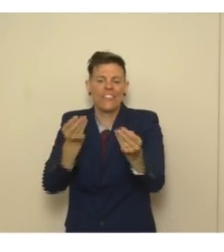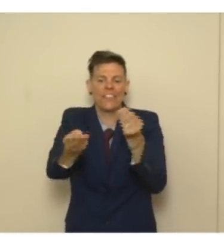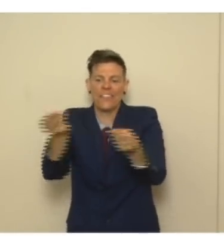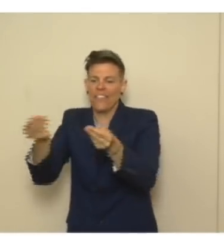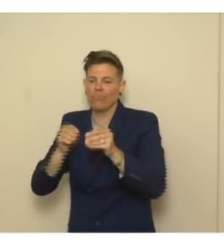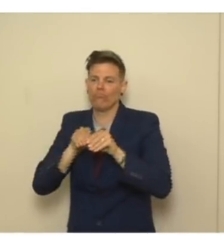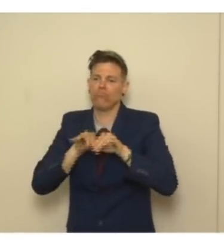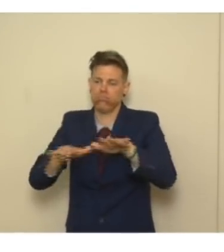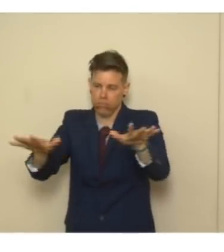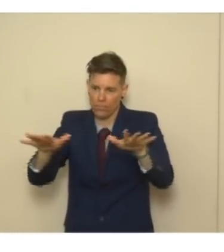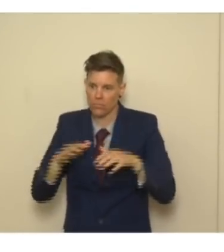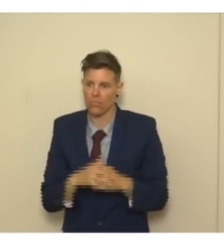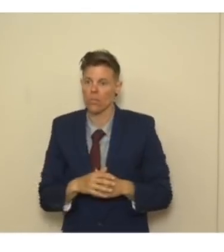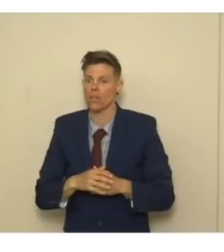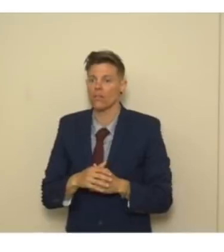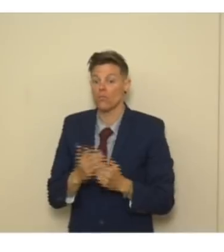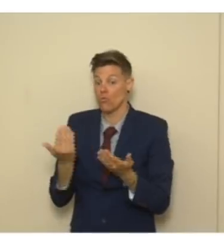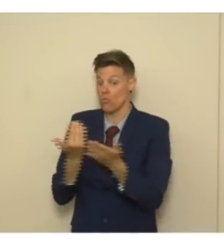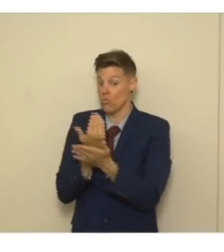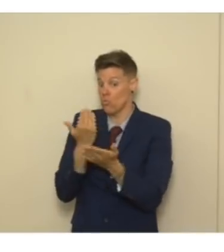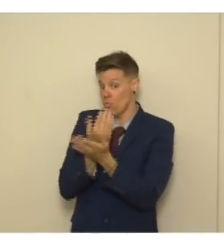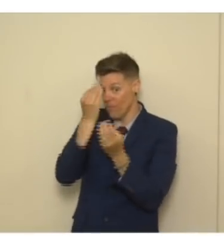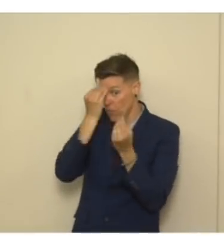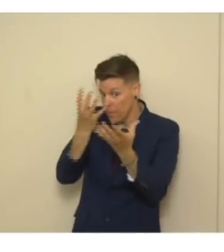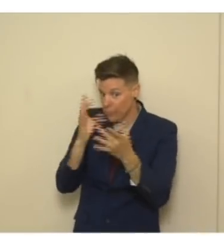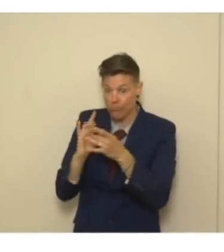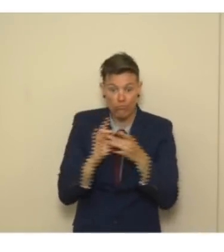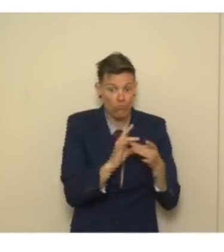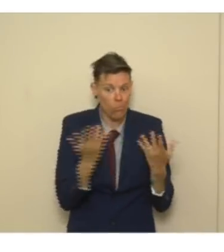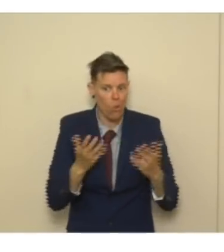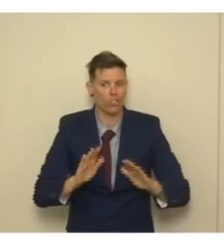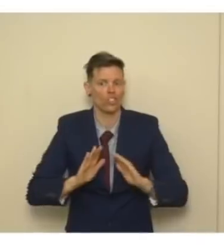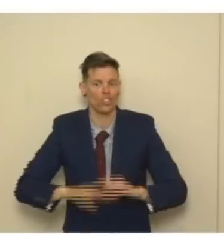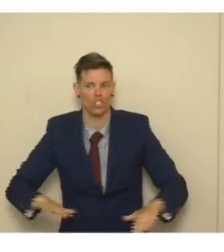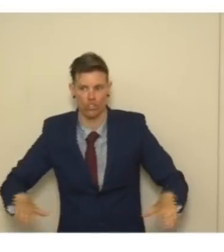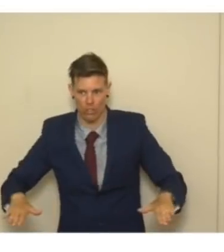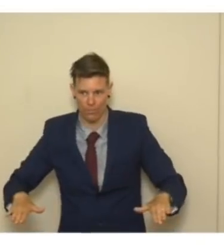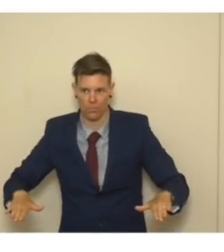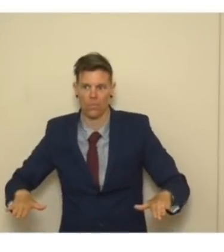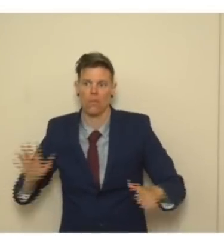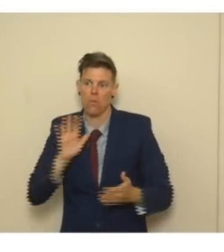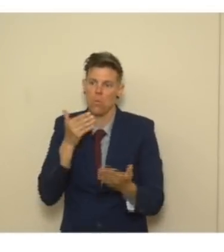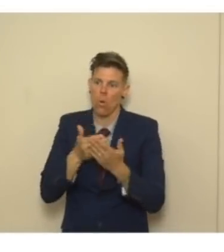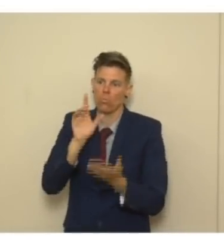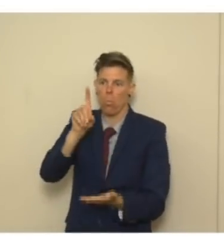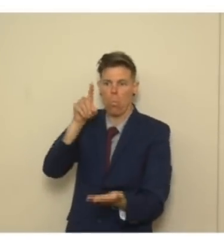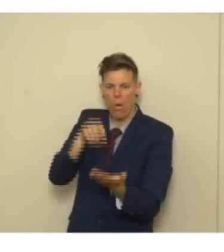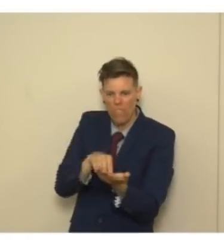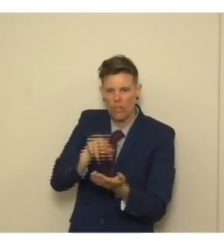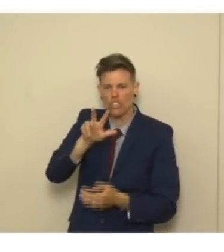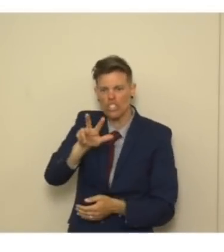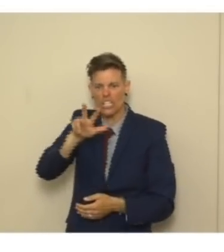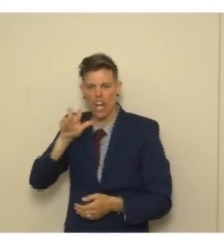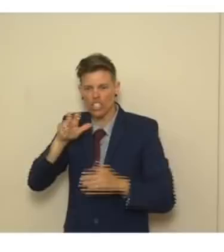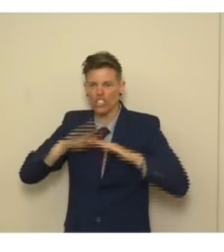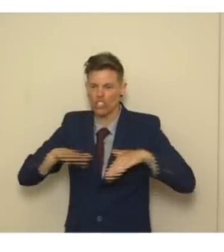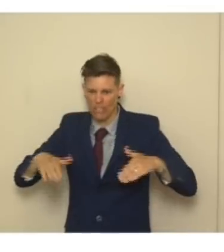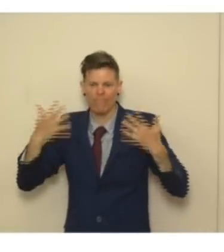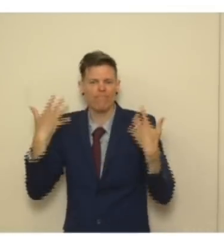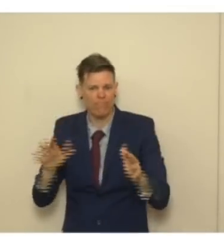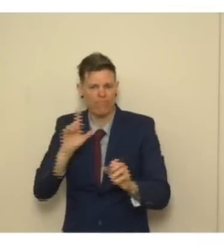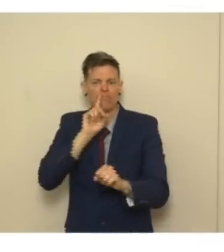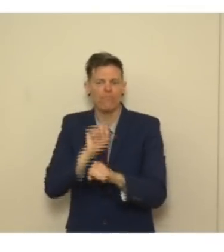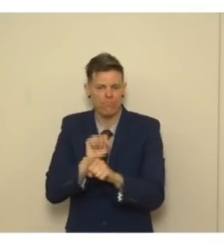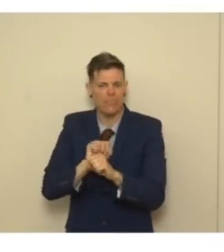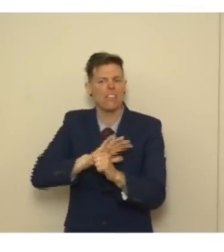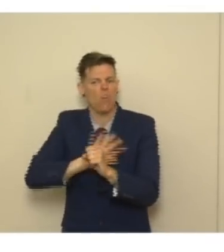1,300 children positive for COVID-19. Our cases represent 13% of the total